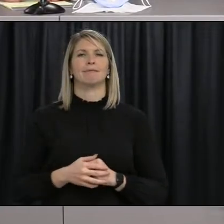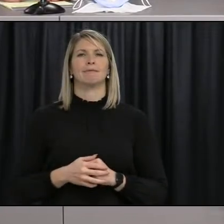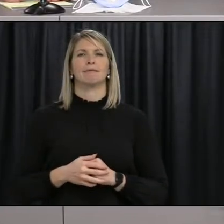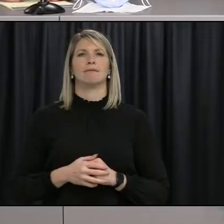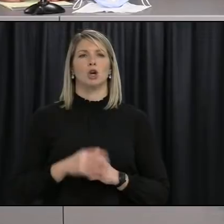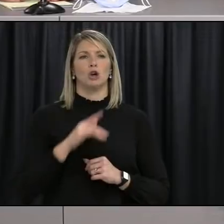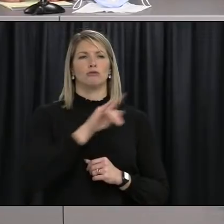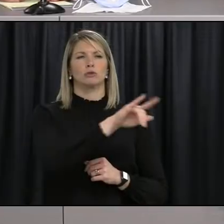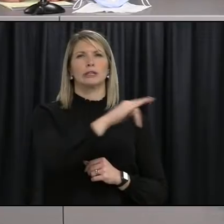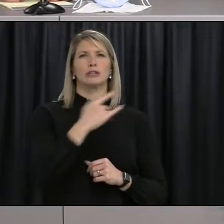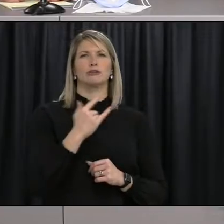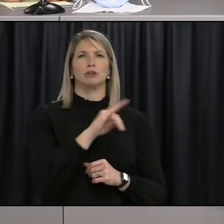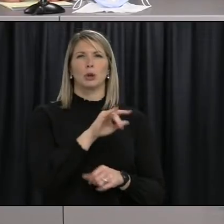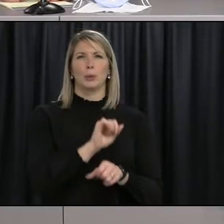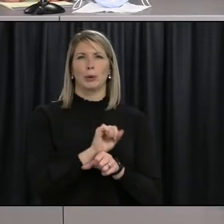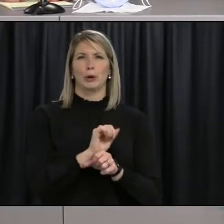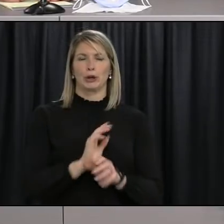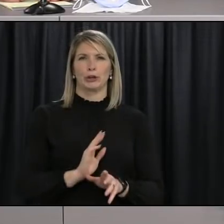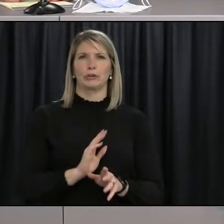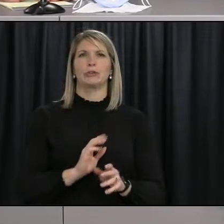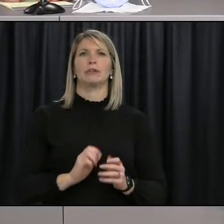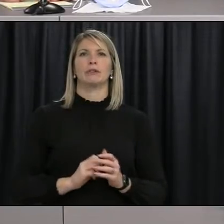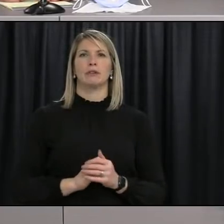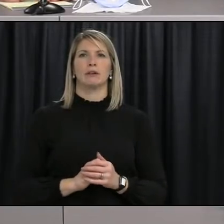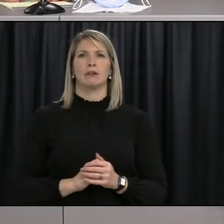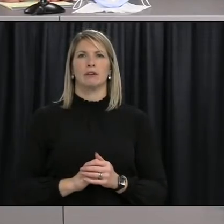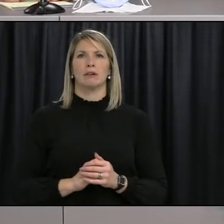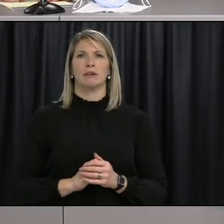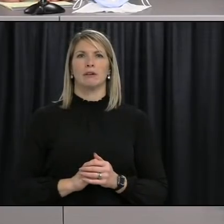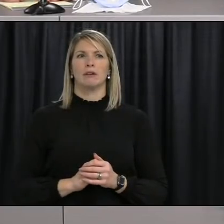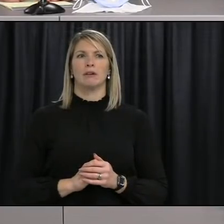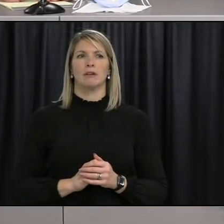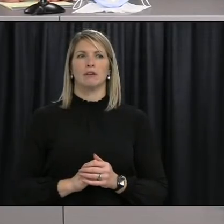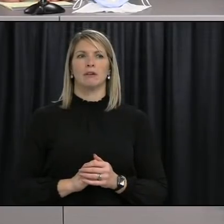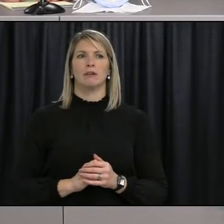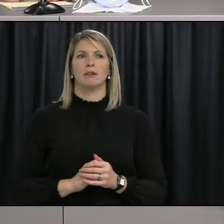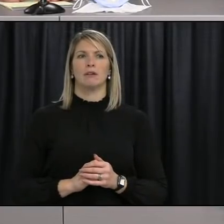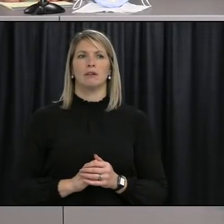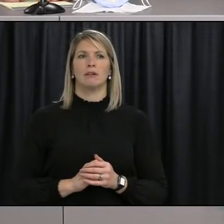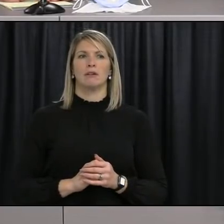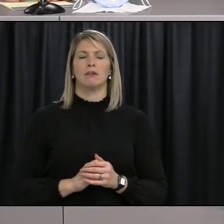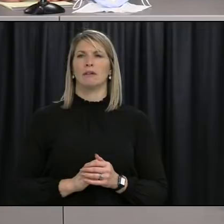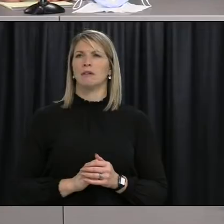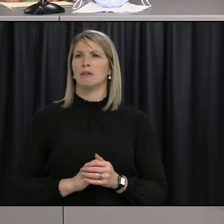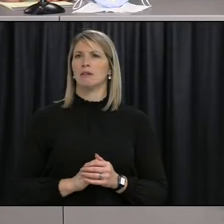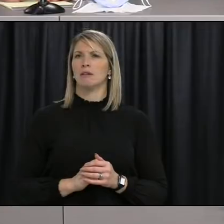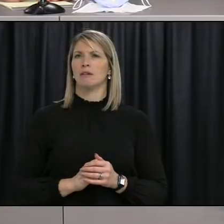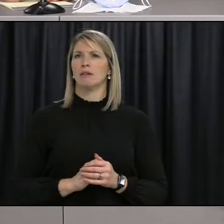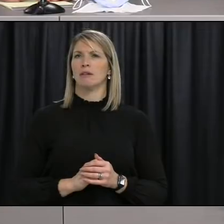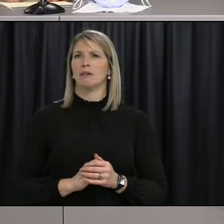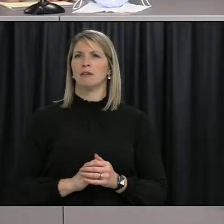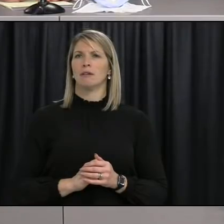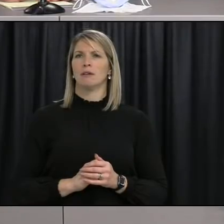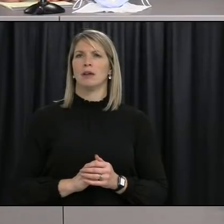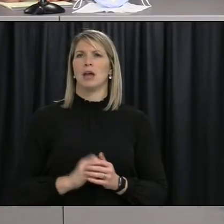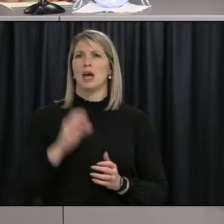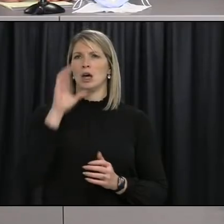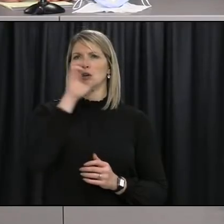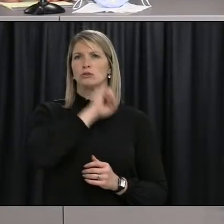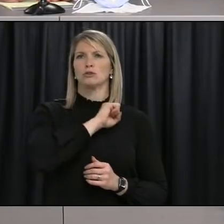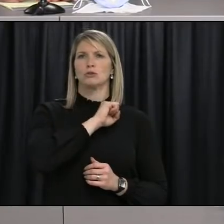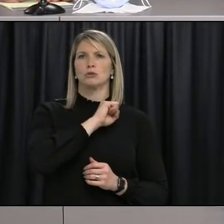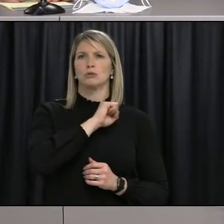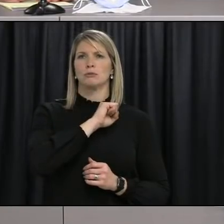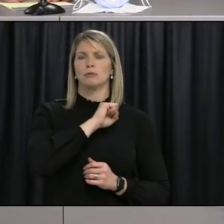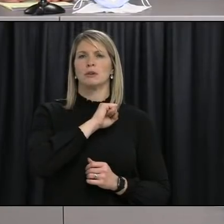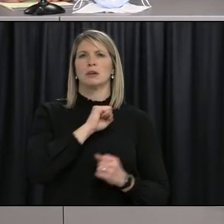Rotational workers, I'm sure there's more than one who will be arriving home, say, on December 20th, which means their